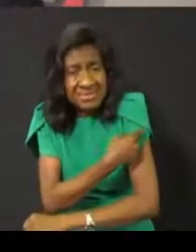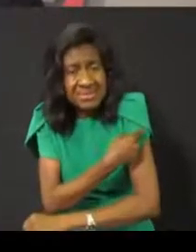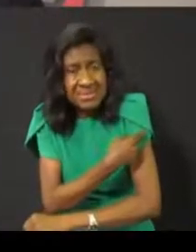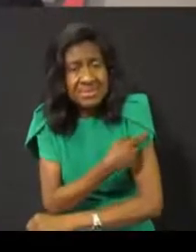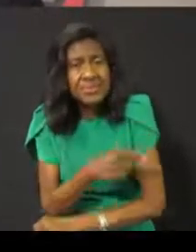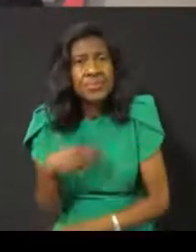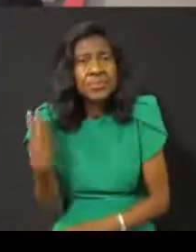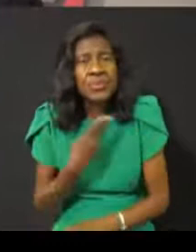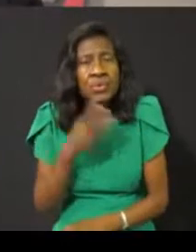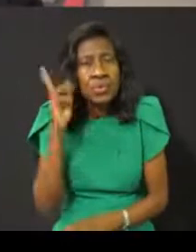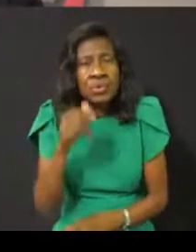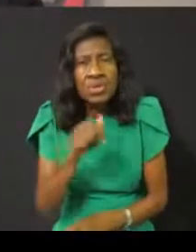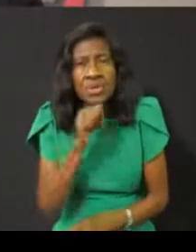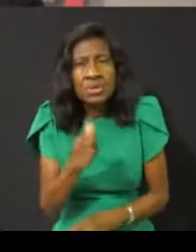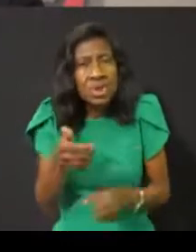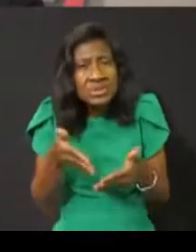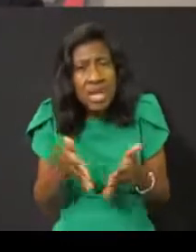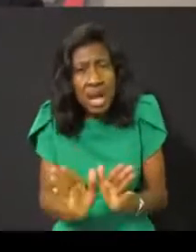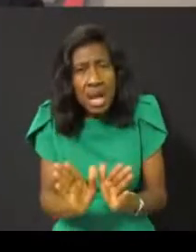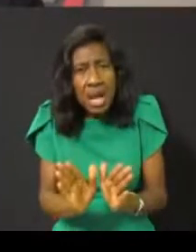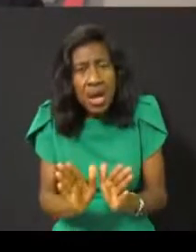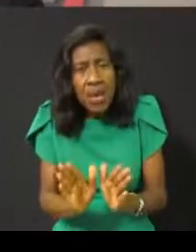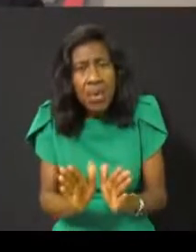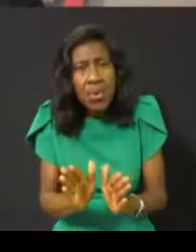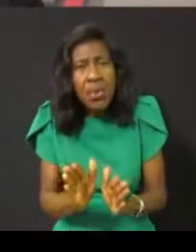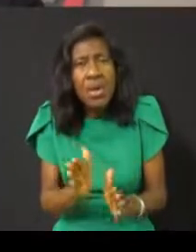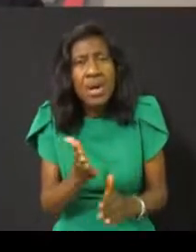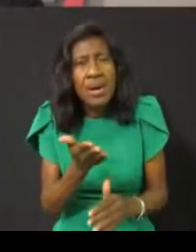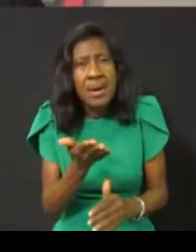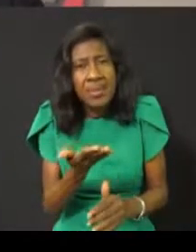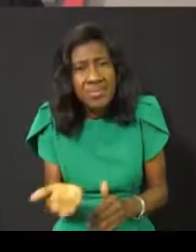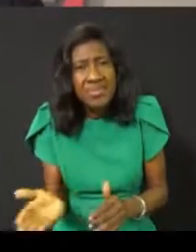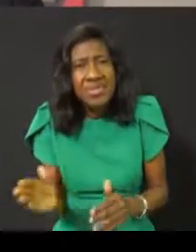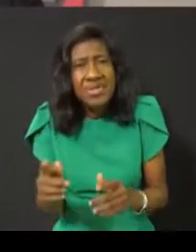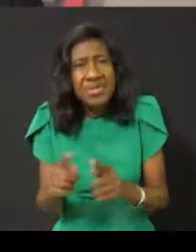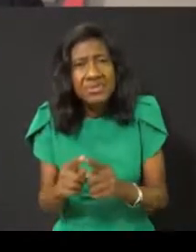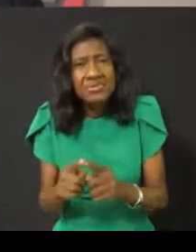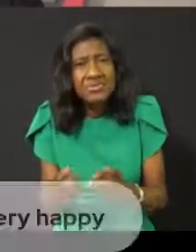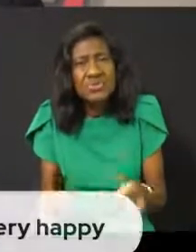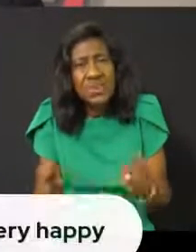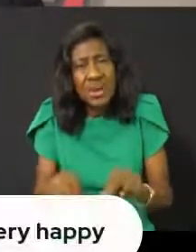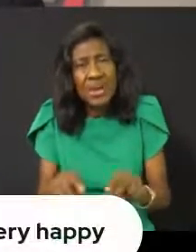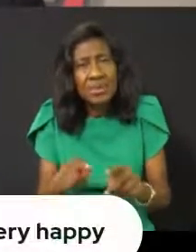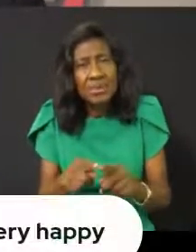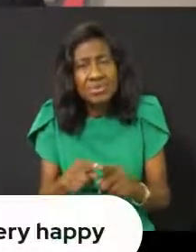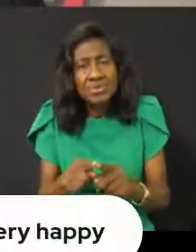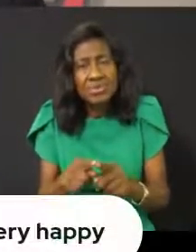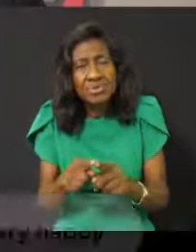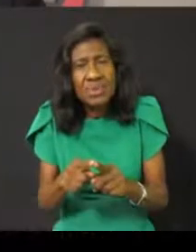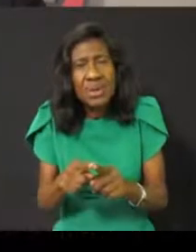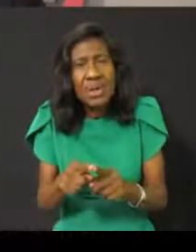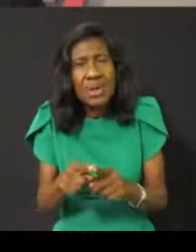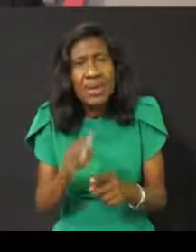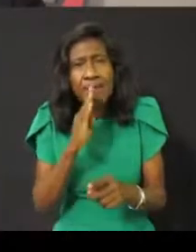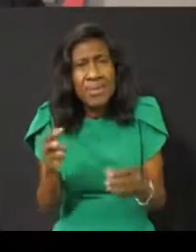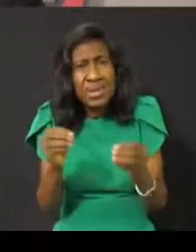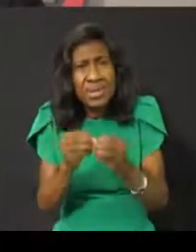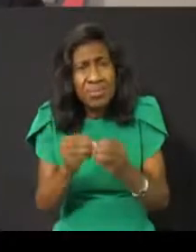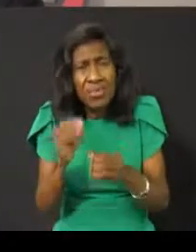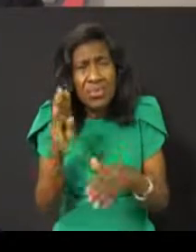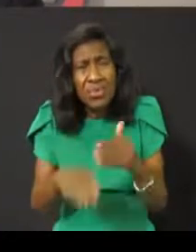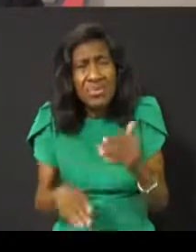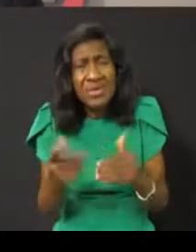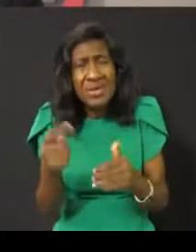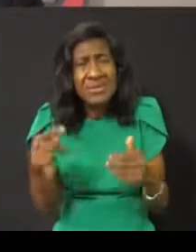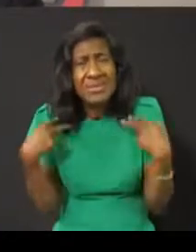We must not allow situations to develop that would overwhelm the local healthcare system. Equally, we must